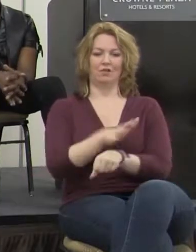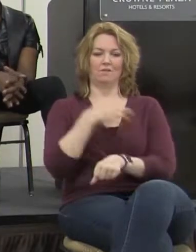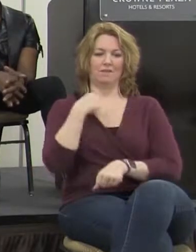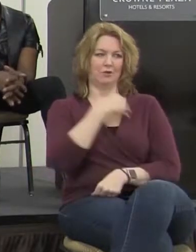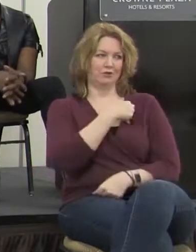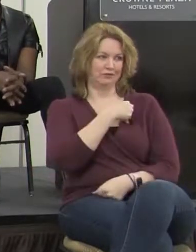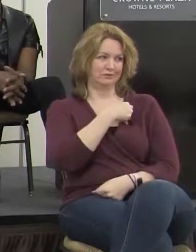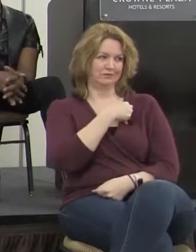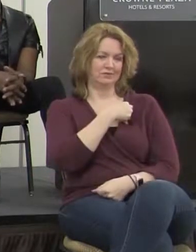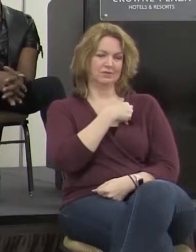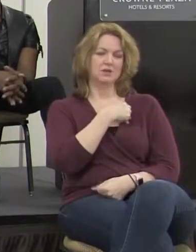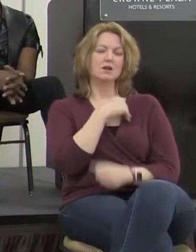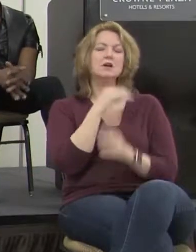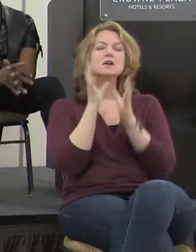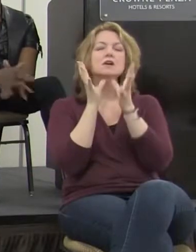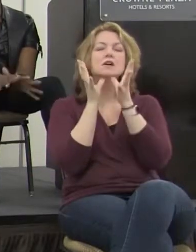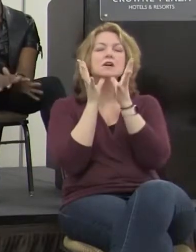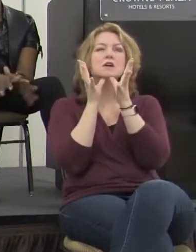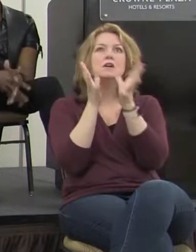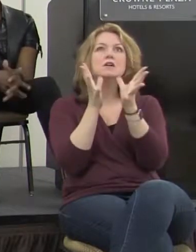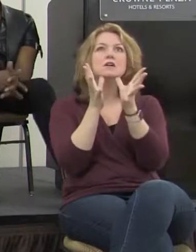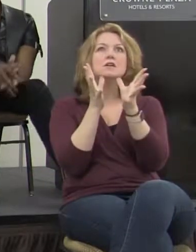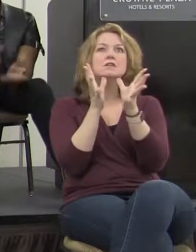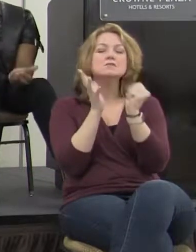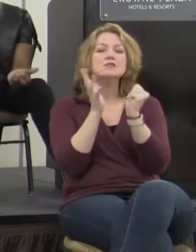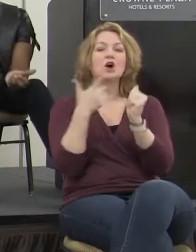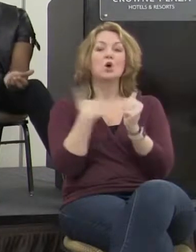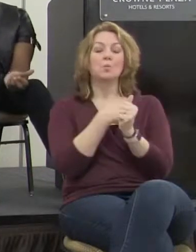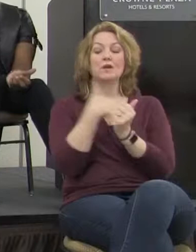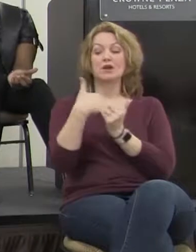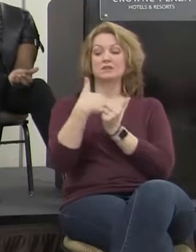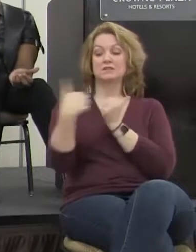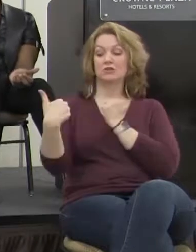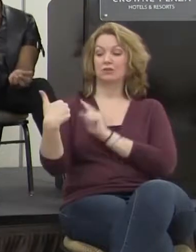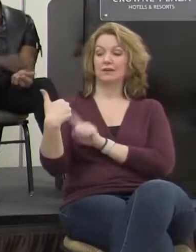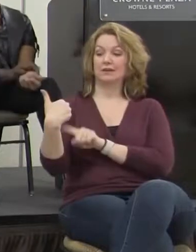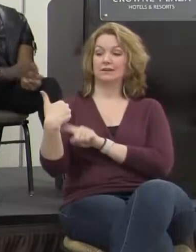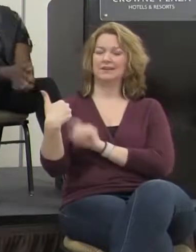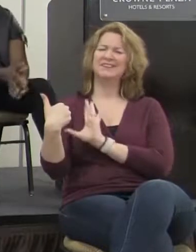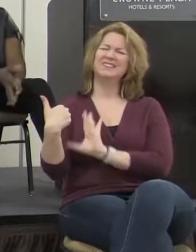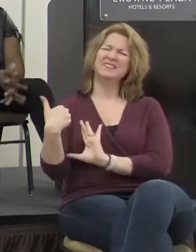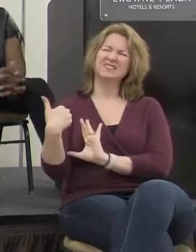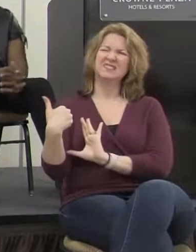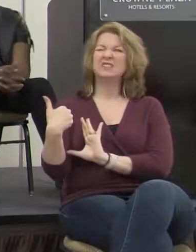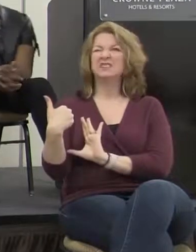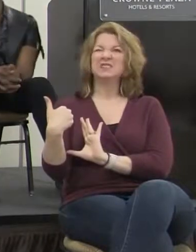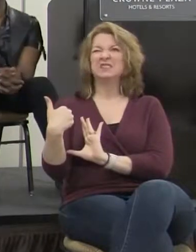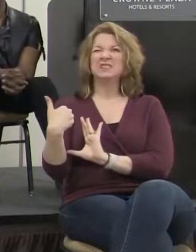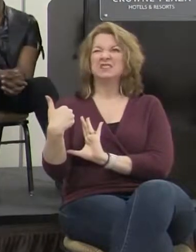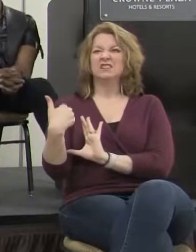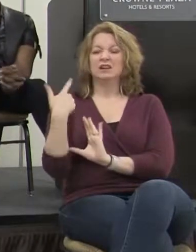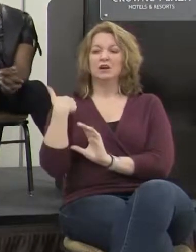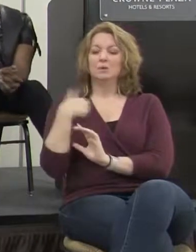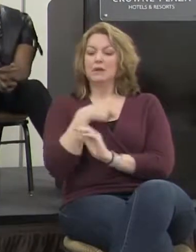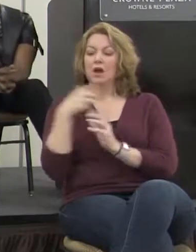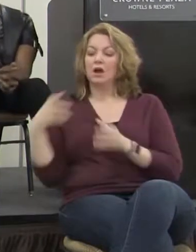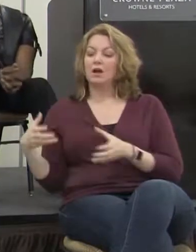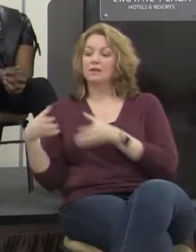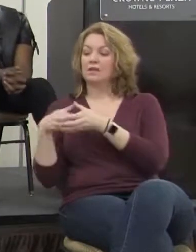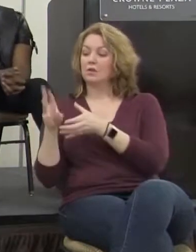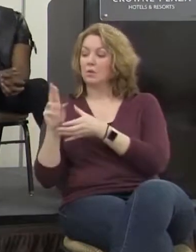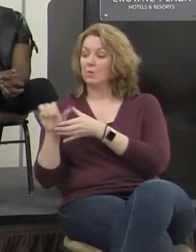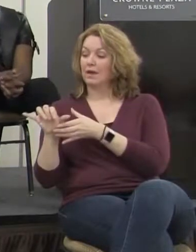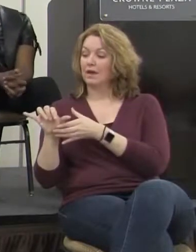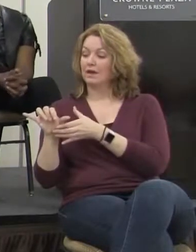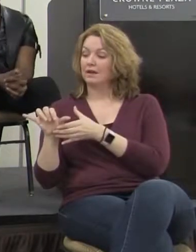the table. So we're not self-segregating, we're segregating in a way, we're gathering in a way so that we